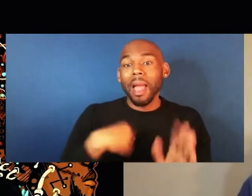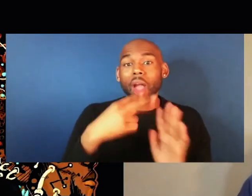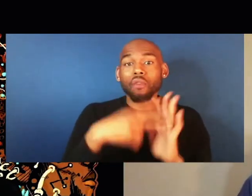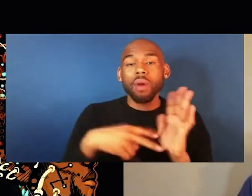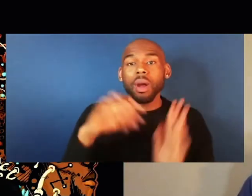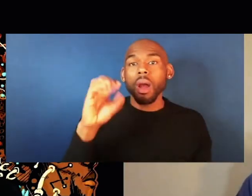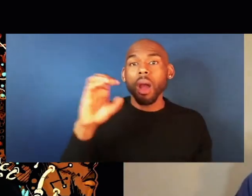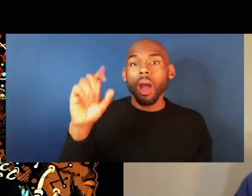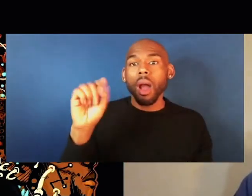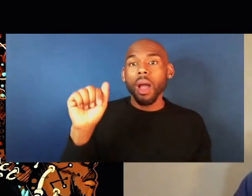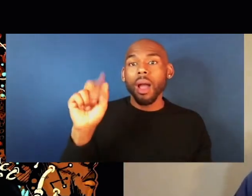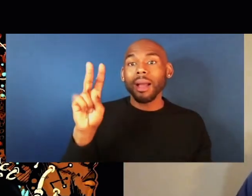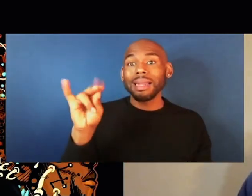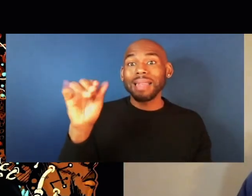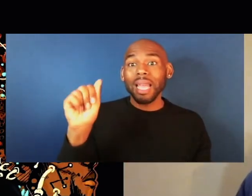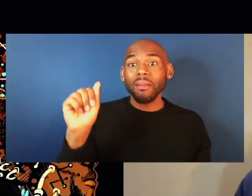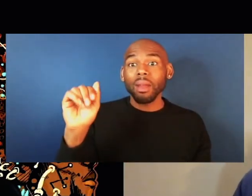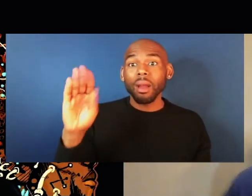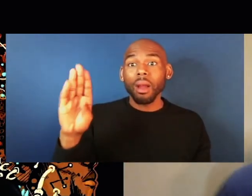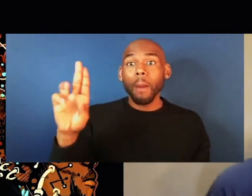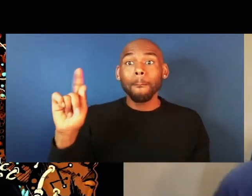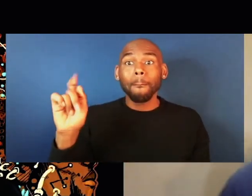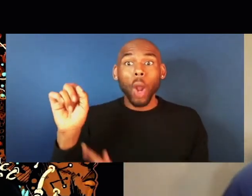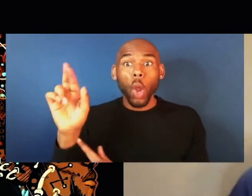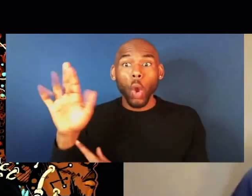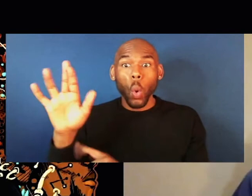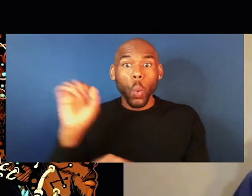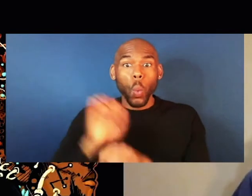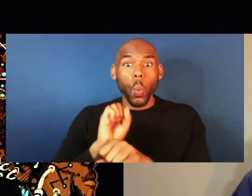me. I had read Octavia Butler's work before,